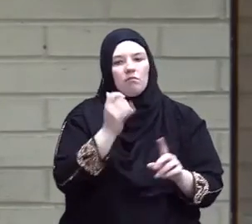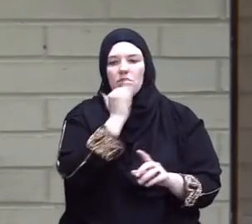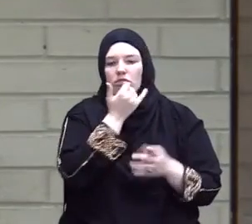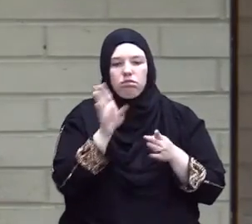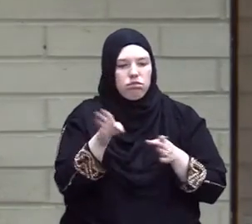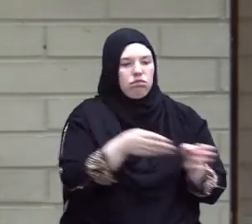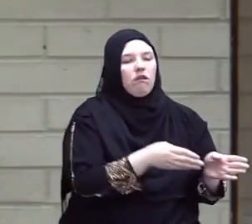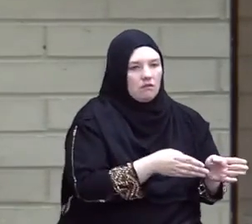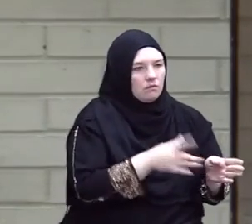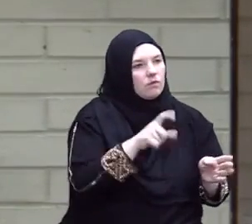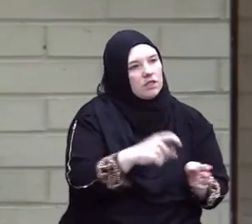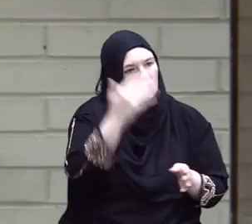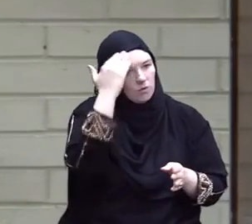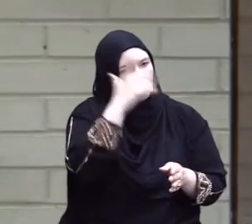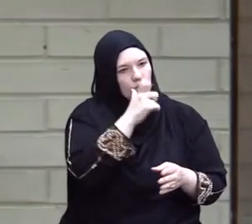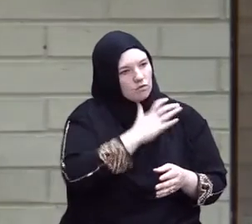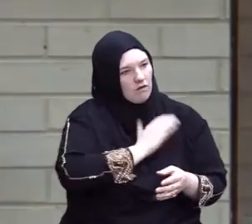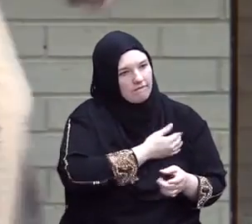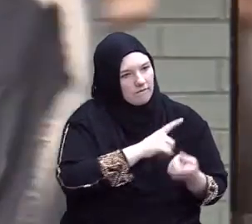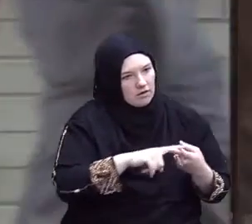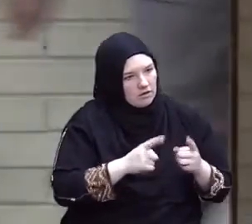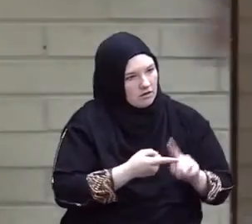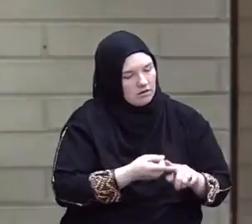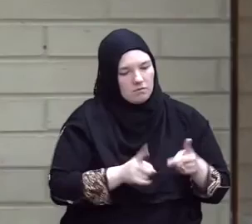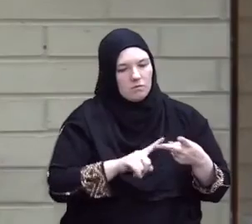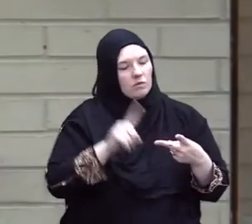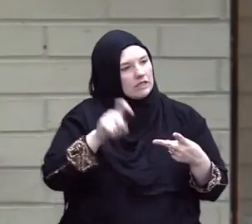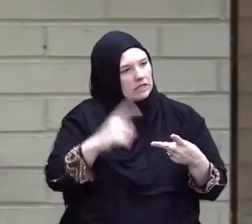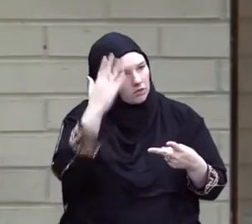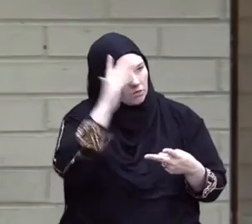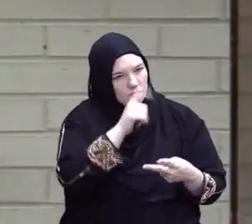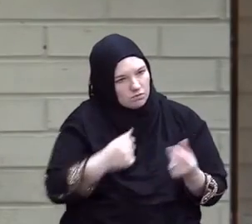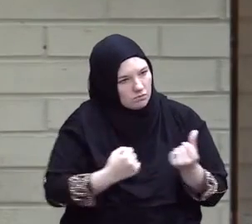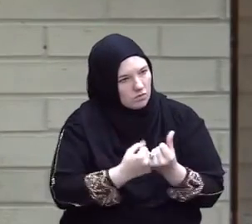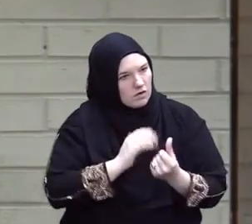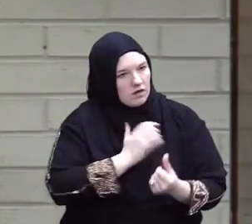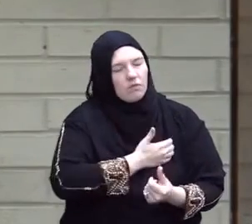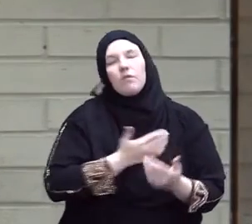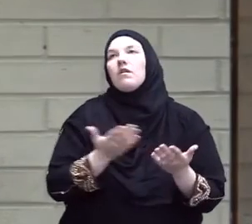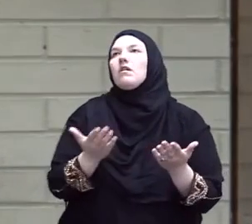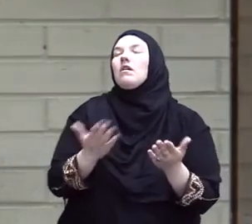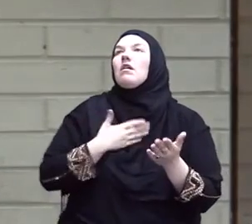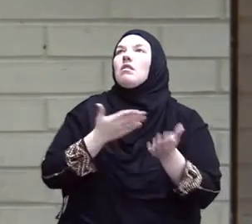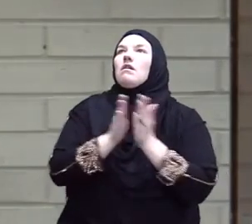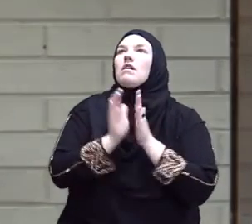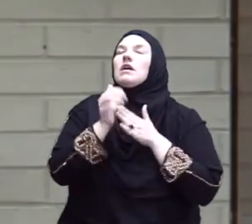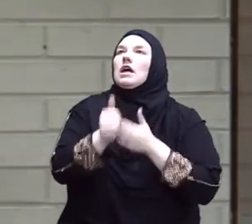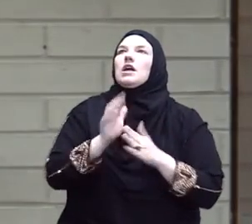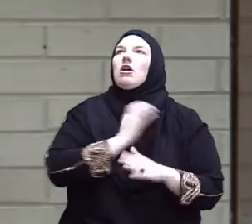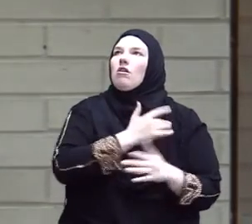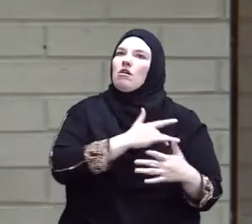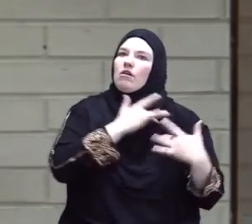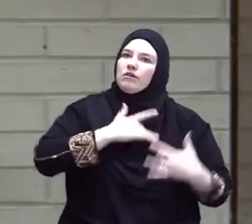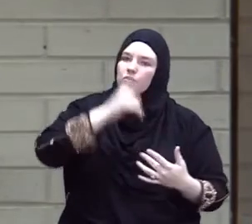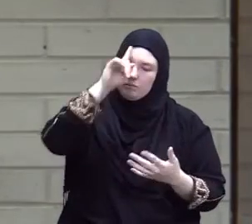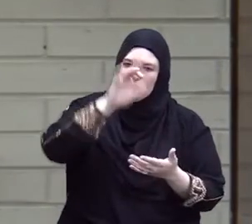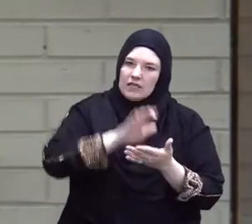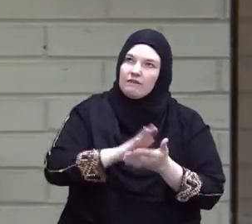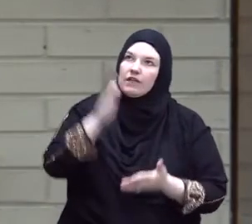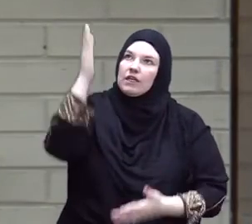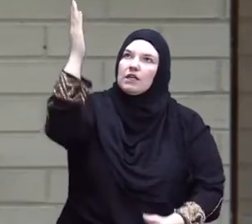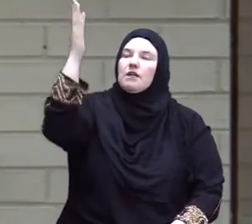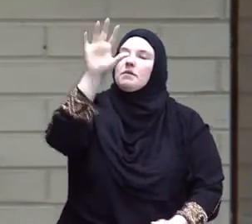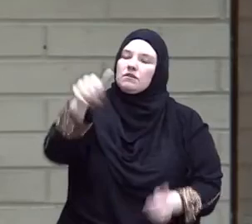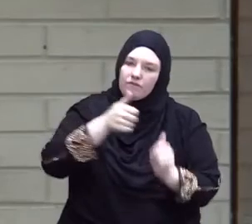main road between us and Allah subhanahu wa ta'ala. We ask Allah subhanahu wa ta'ala to guide our hearts to believe in